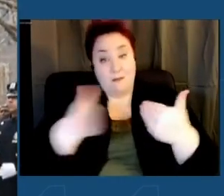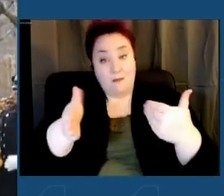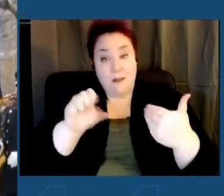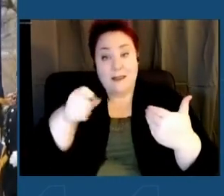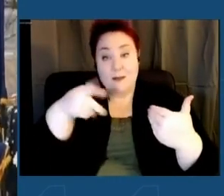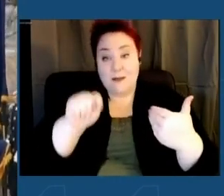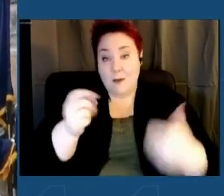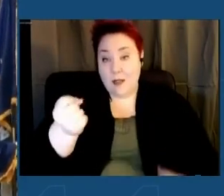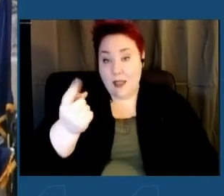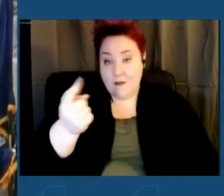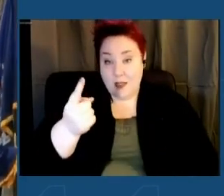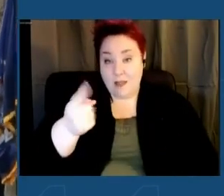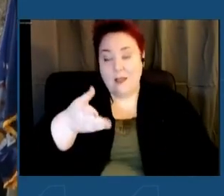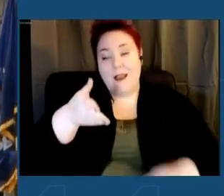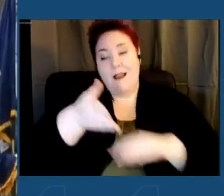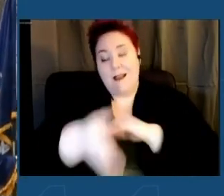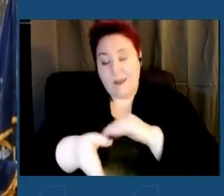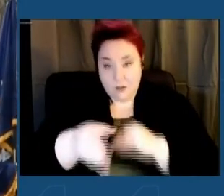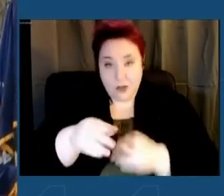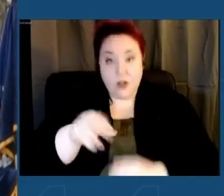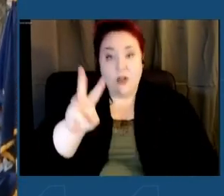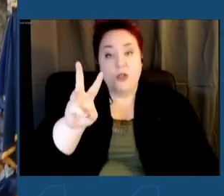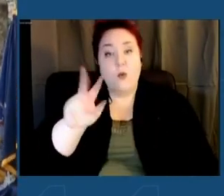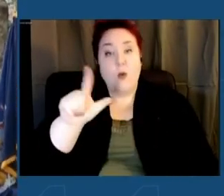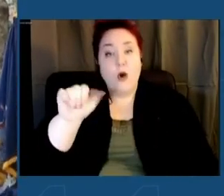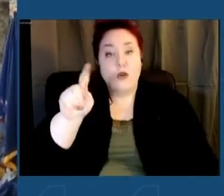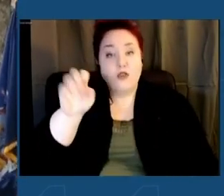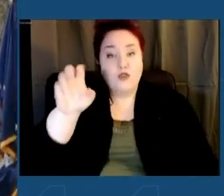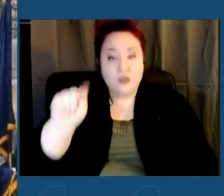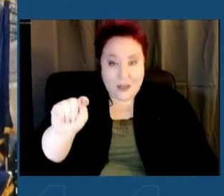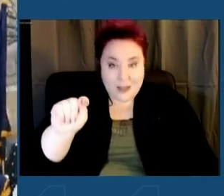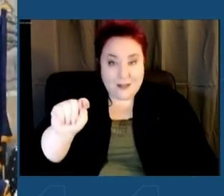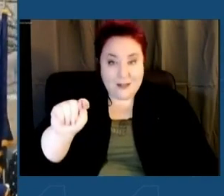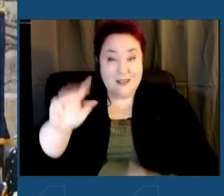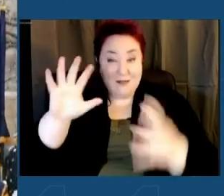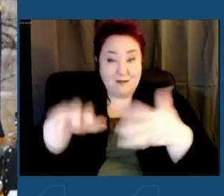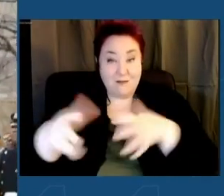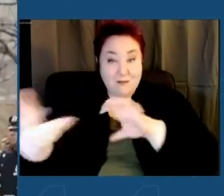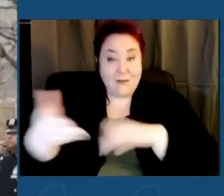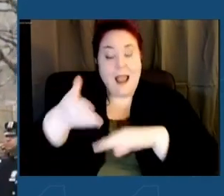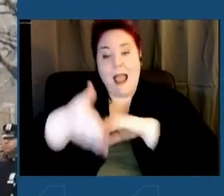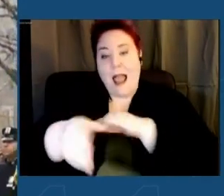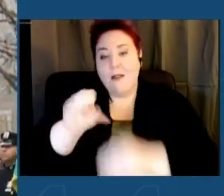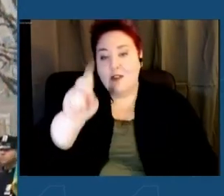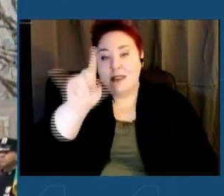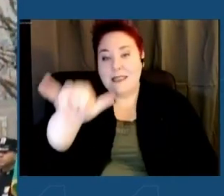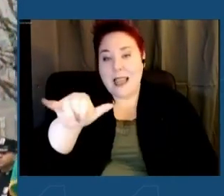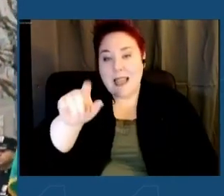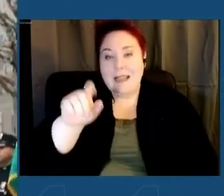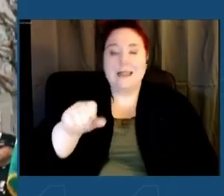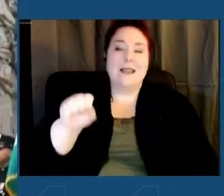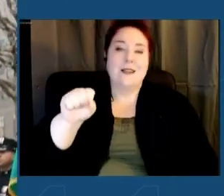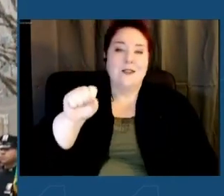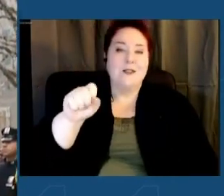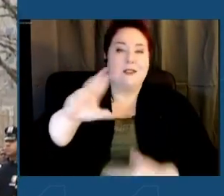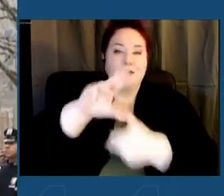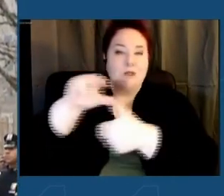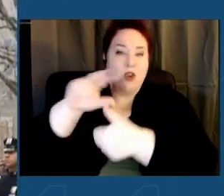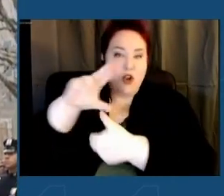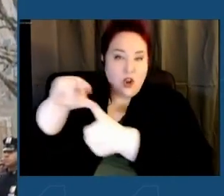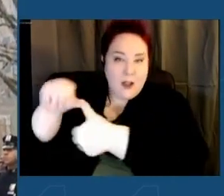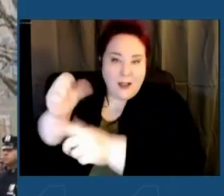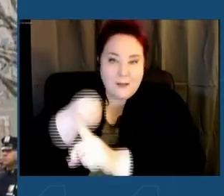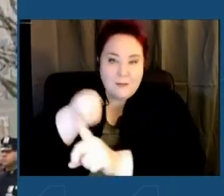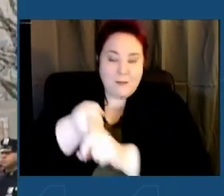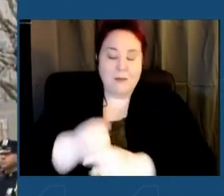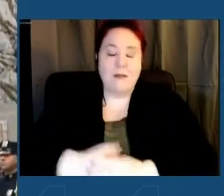Street crash, after Superstorm Sandy, after the pandemic, every time people have questioned if